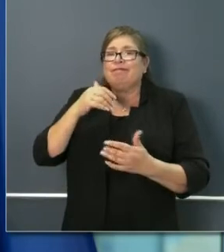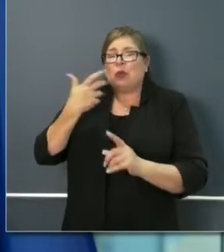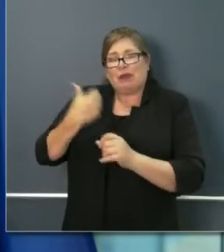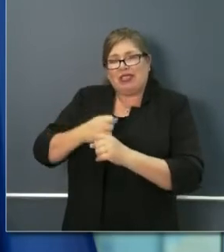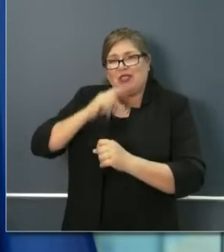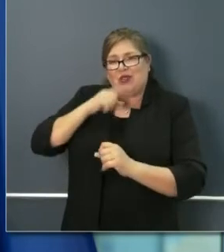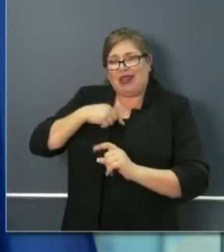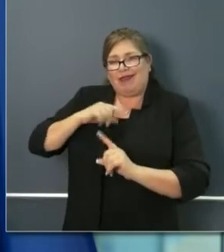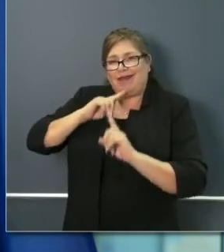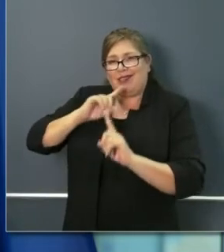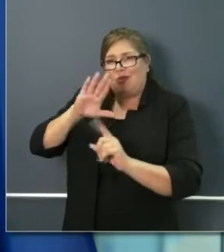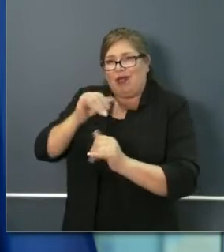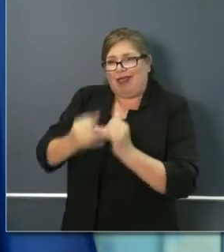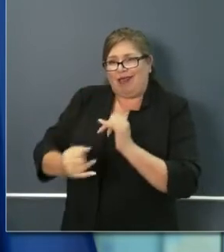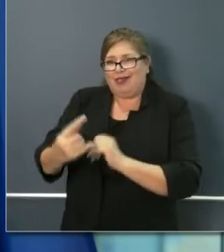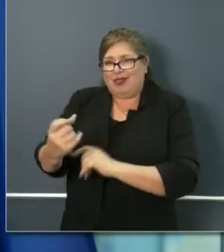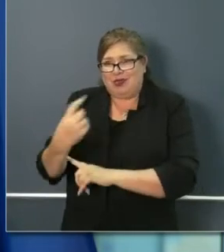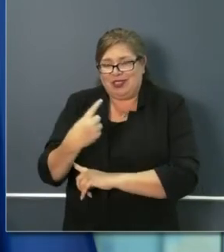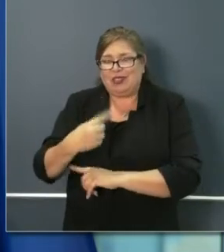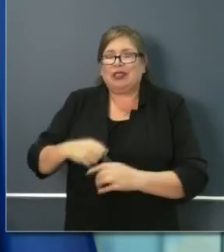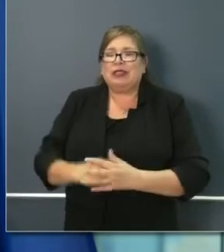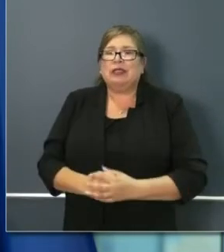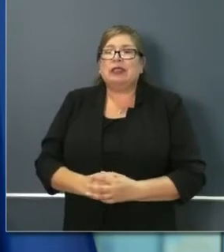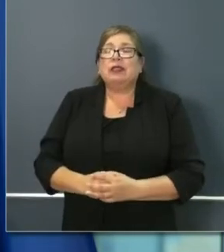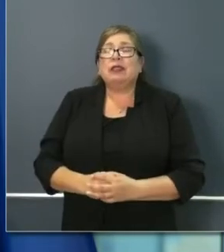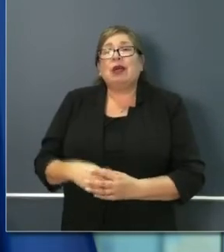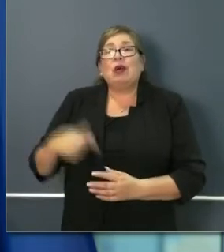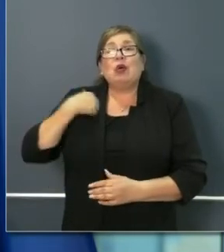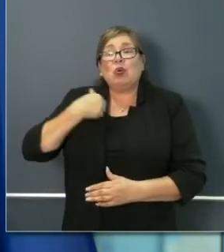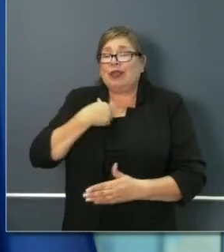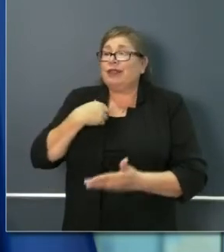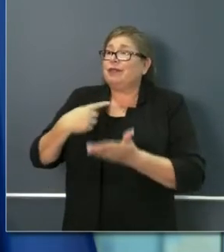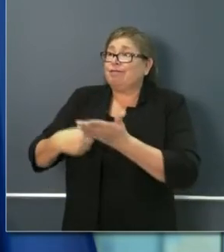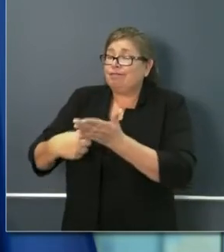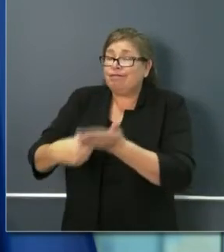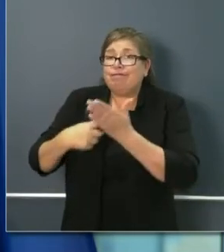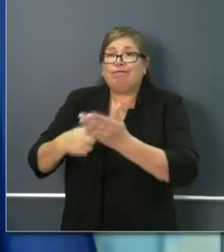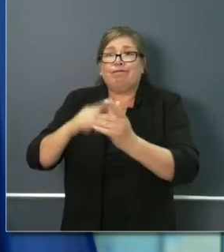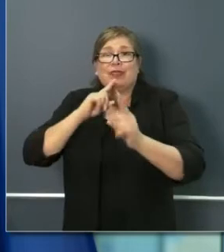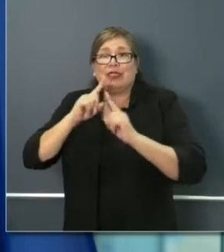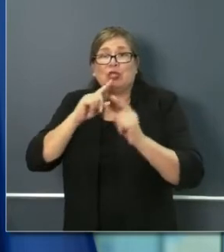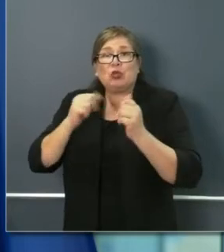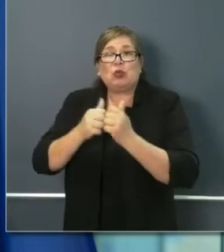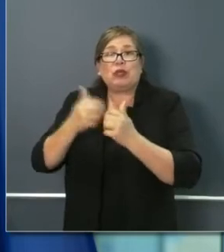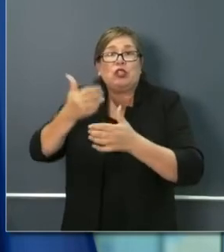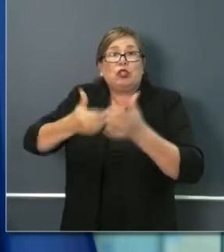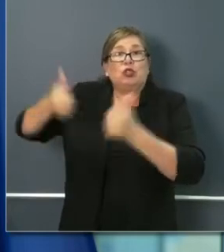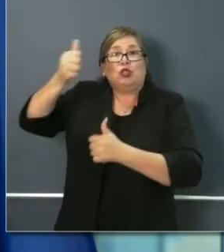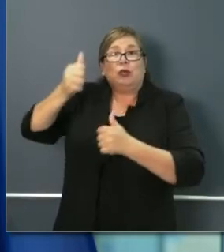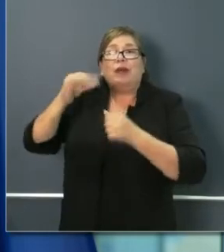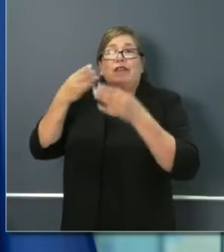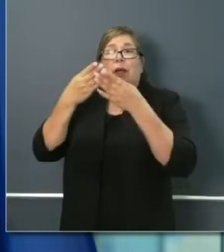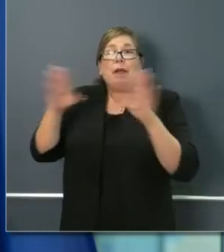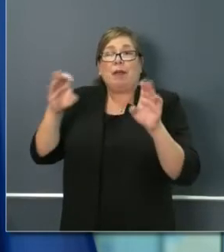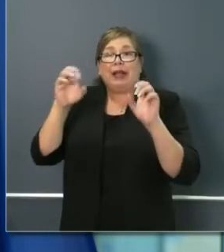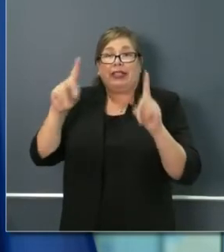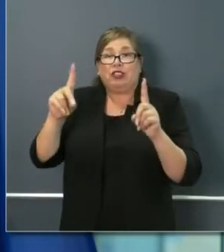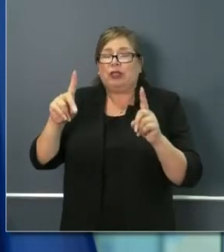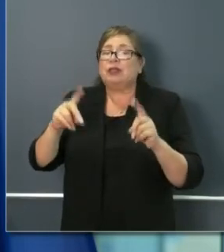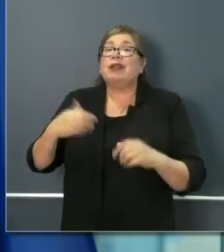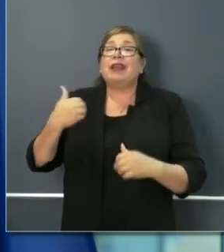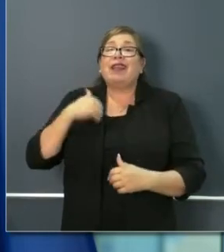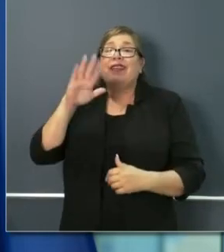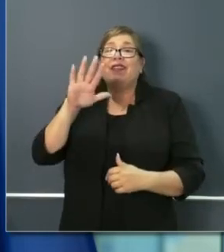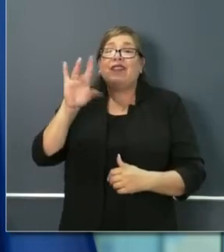I want to be specific. We've been having conversations with the superintendent of public education. He led the call yesterday with all 58